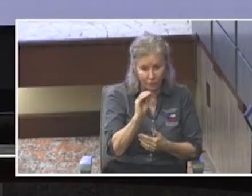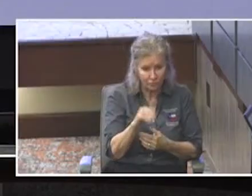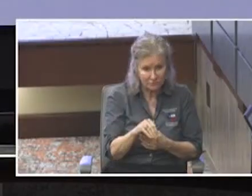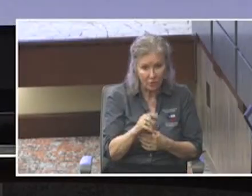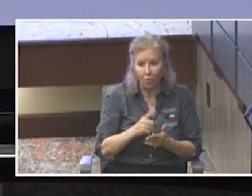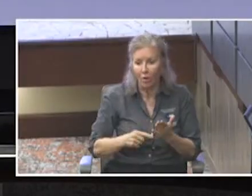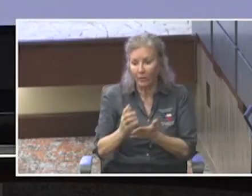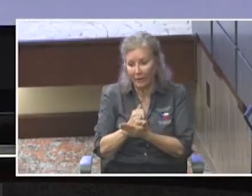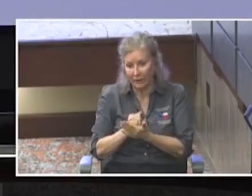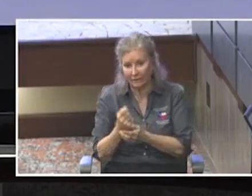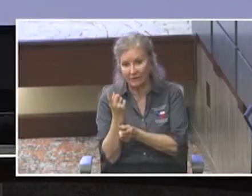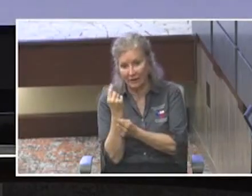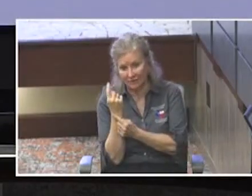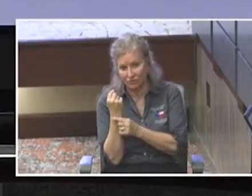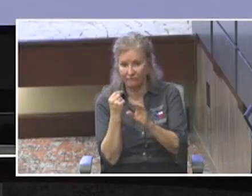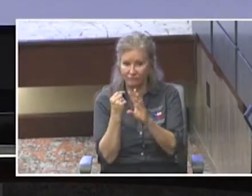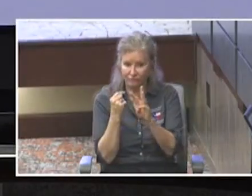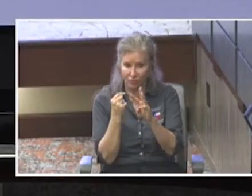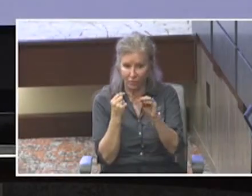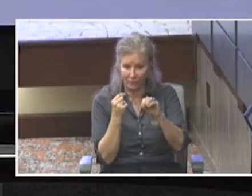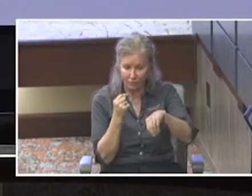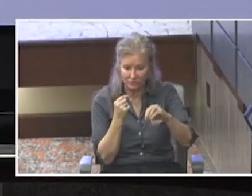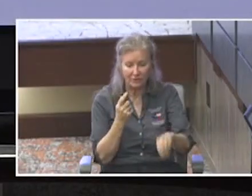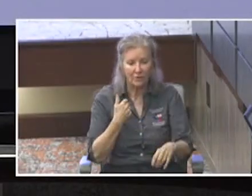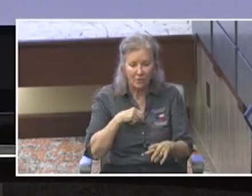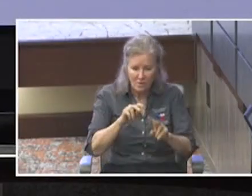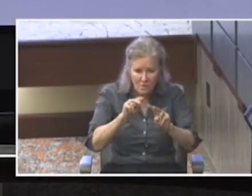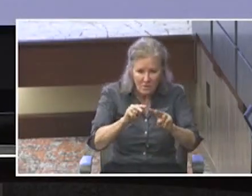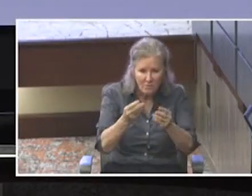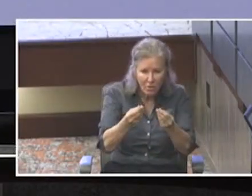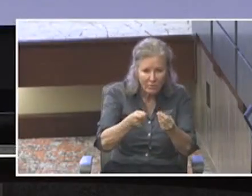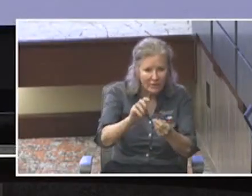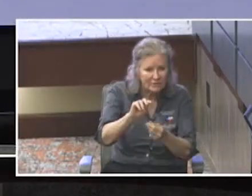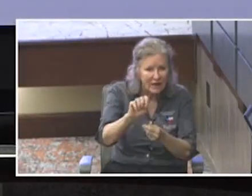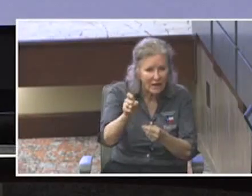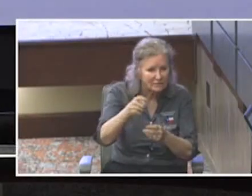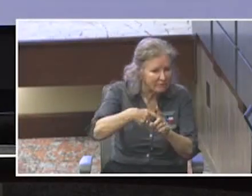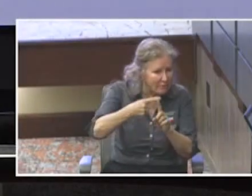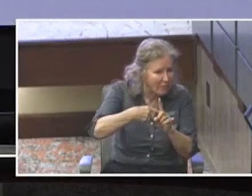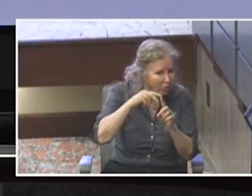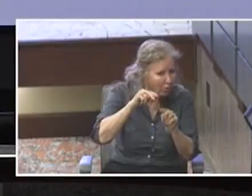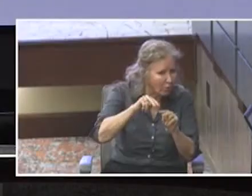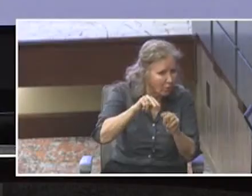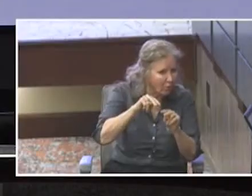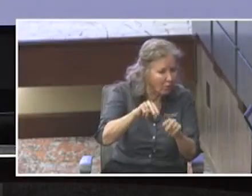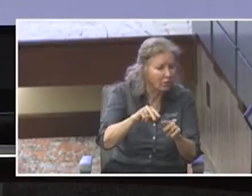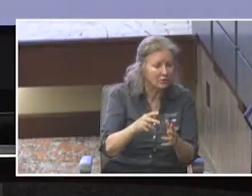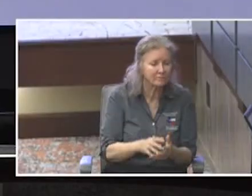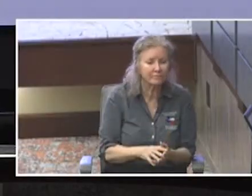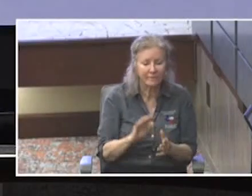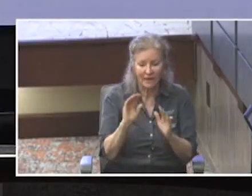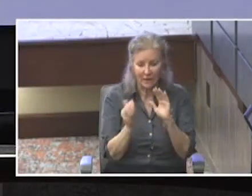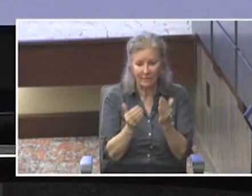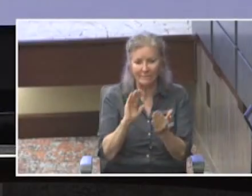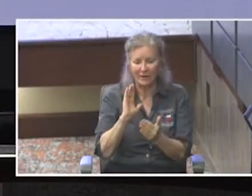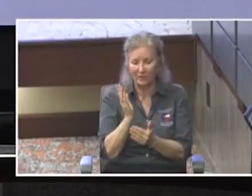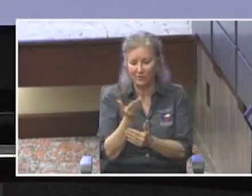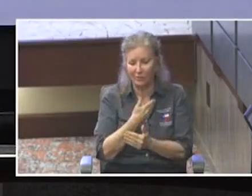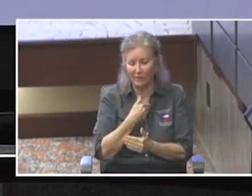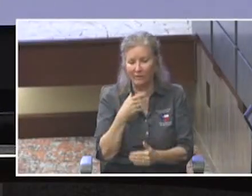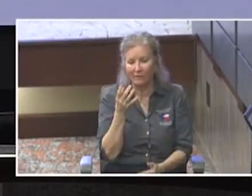year. So again, we're going to monitor our property taxes on a monthly basis and compare that to our